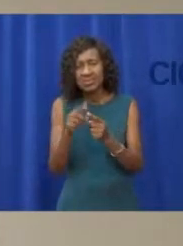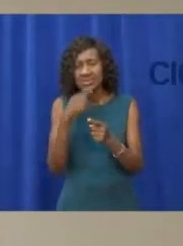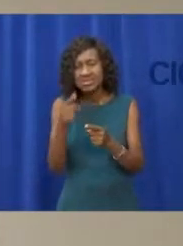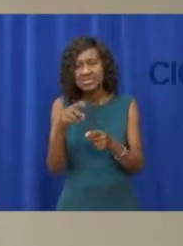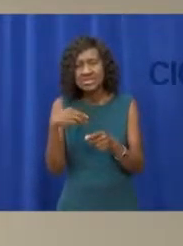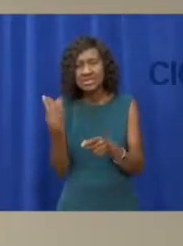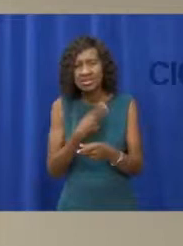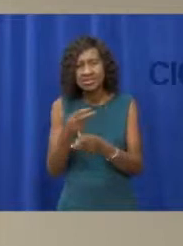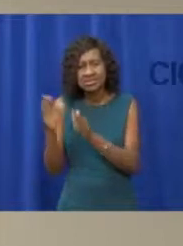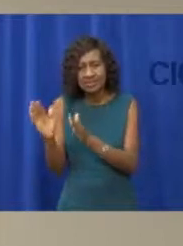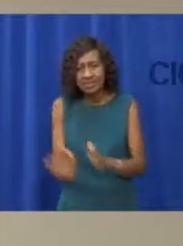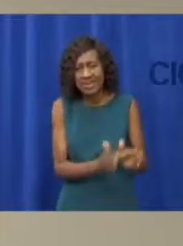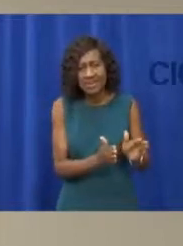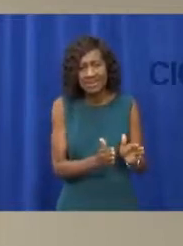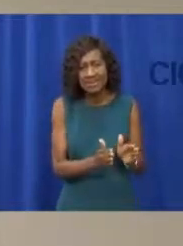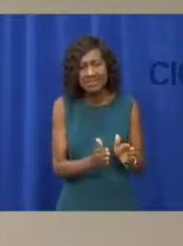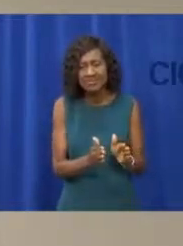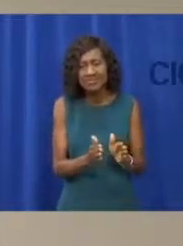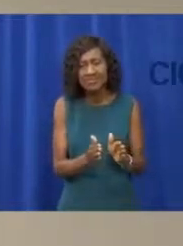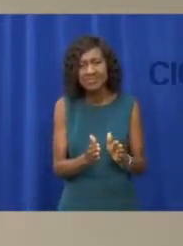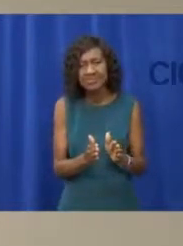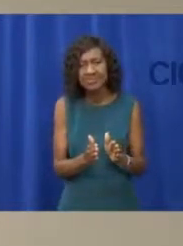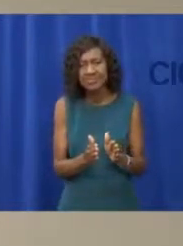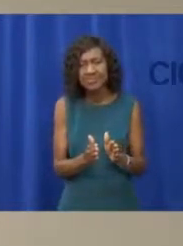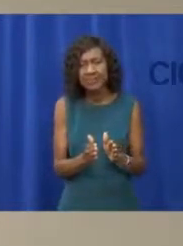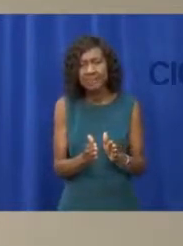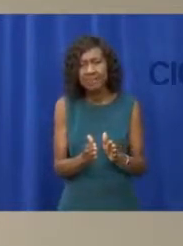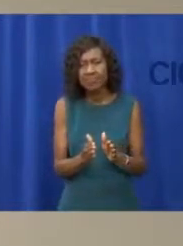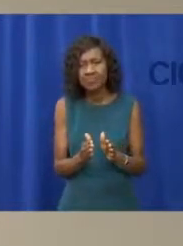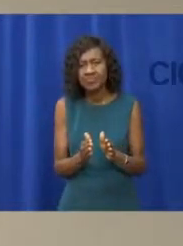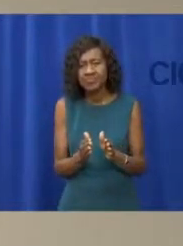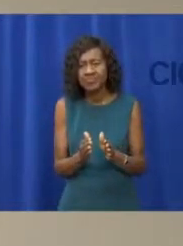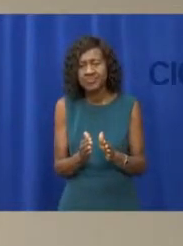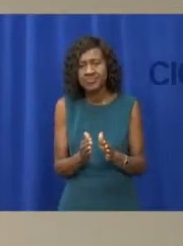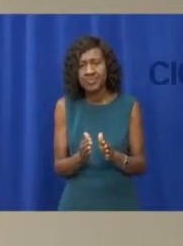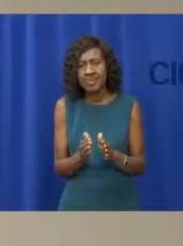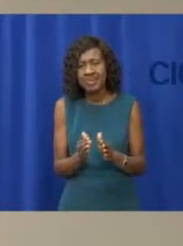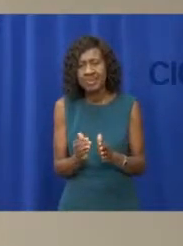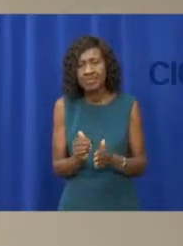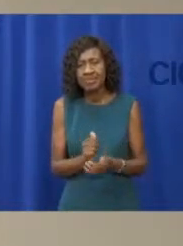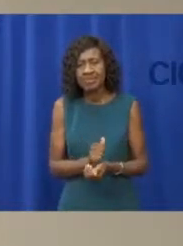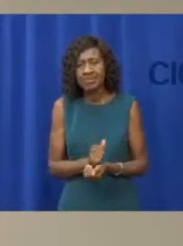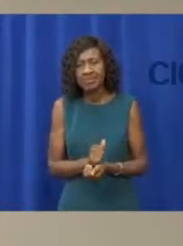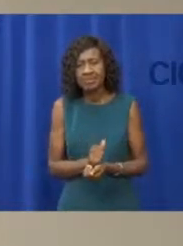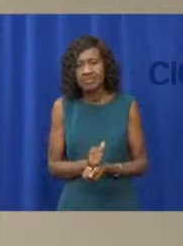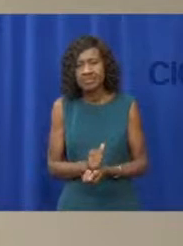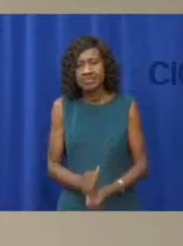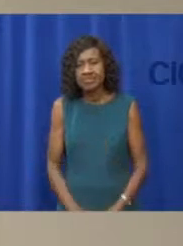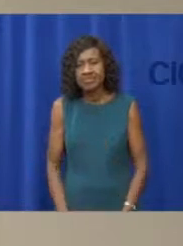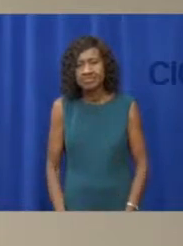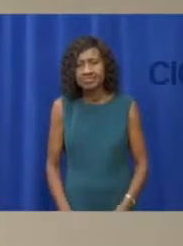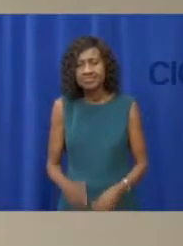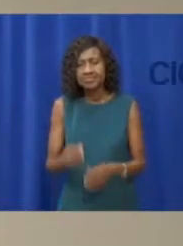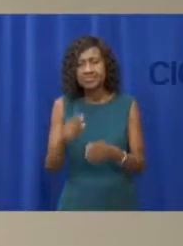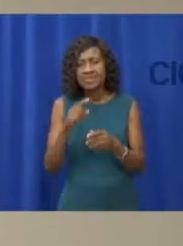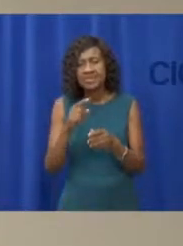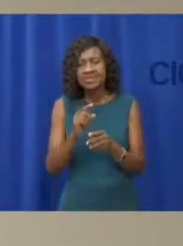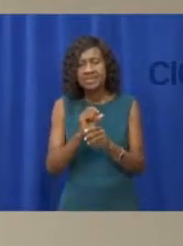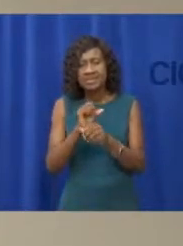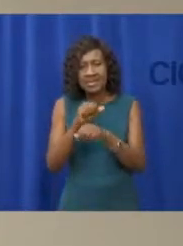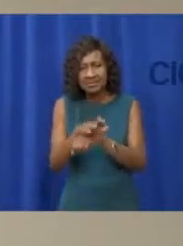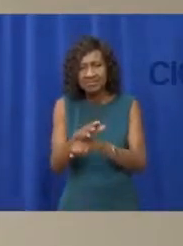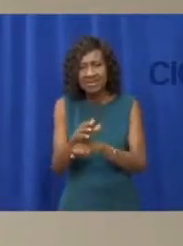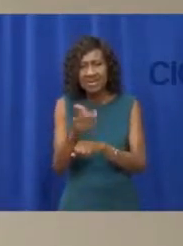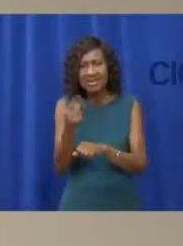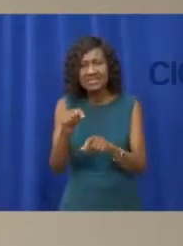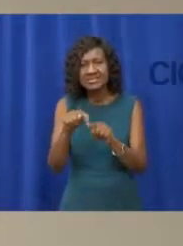COVID-19 task force at the HSA has now implemented the interim clinical guidance, which advises the clinical